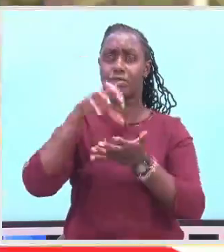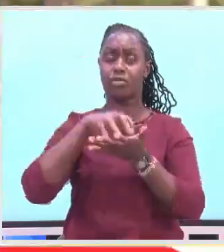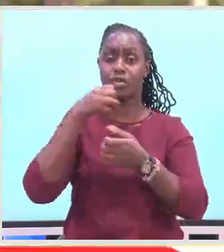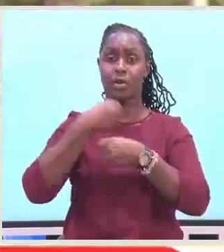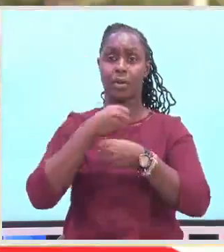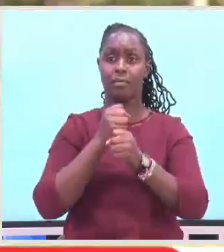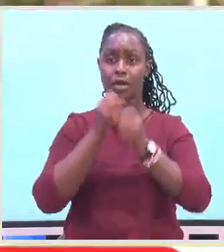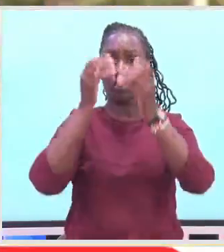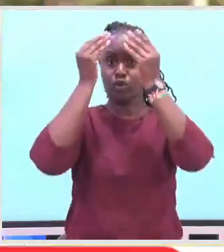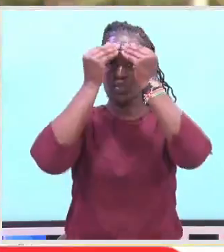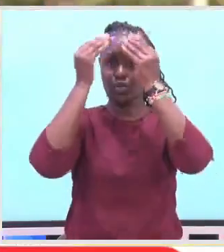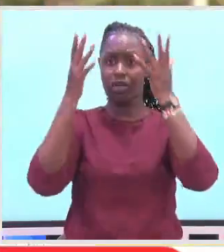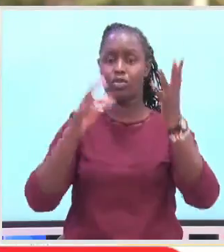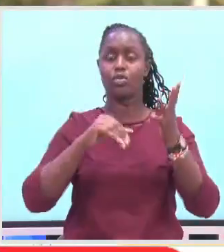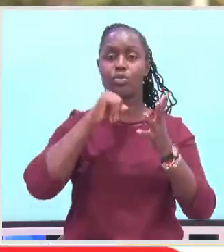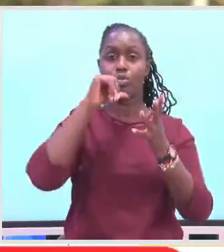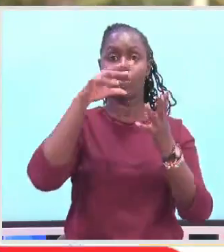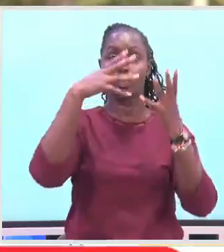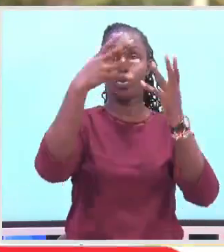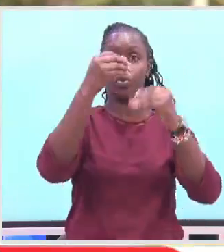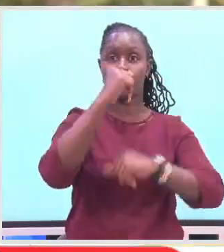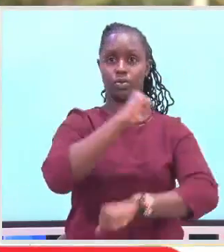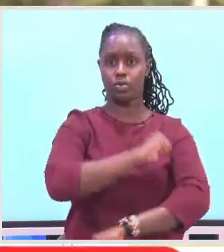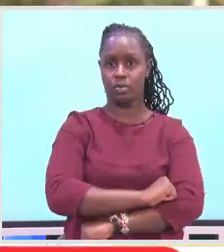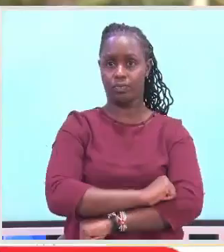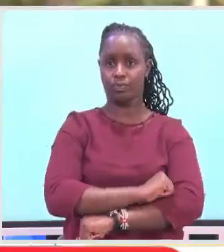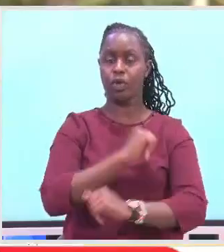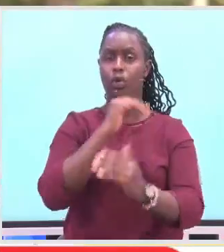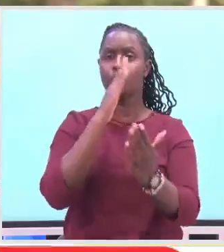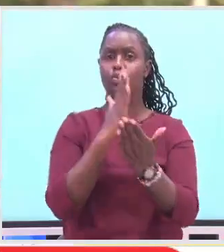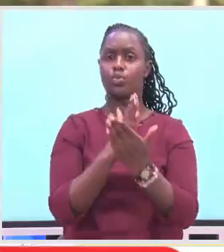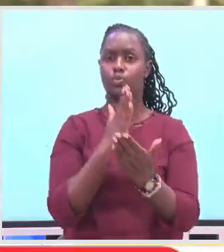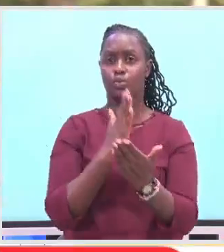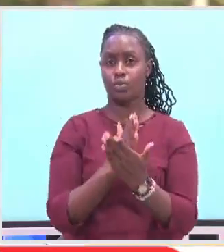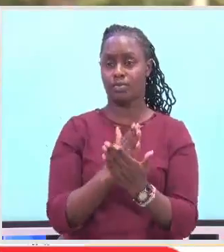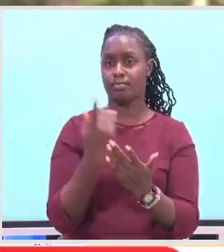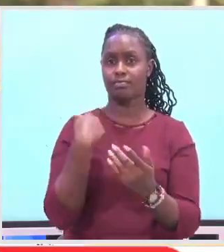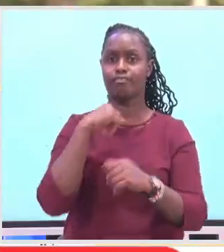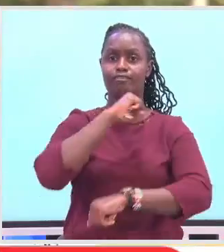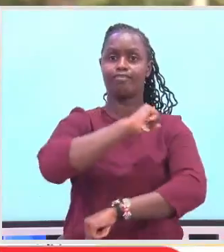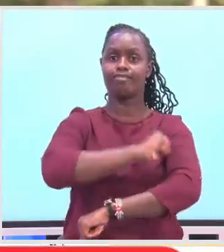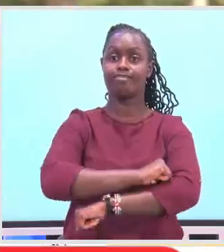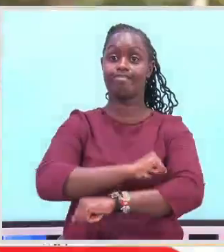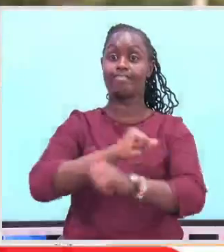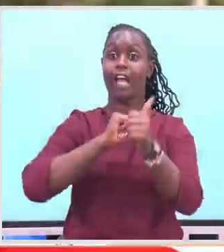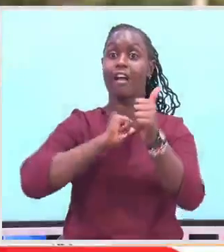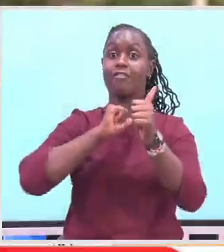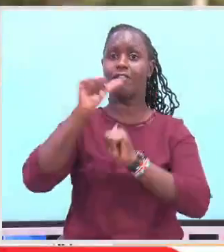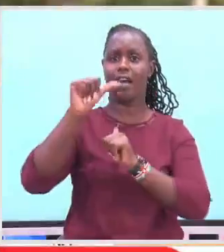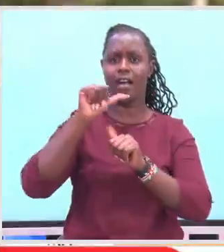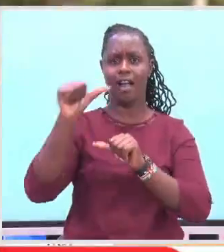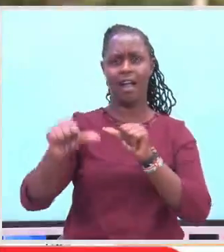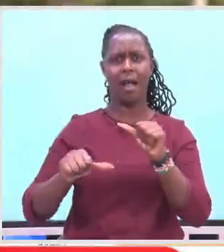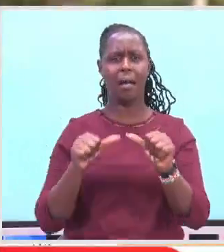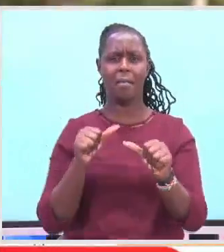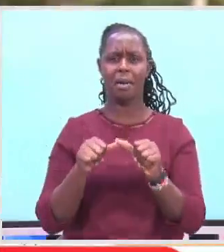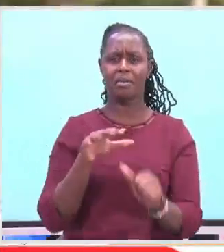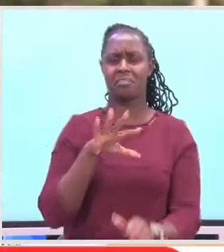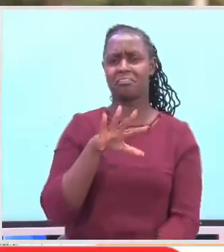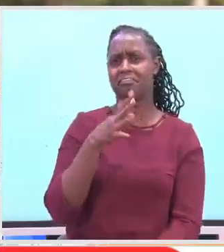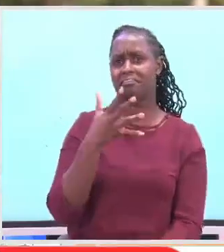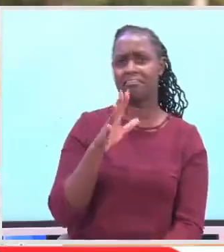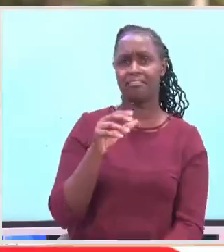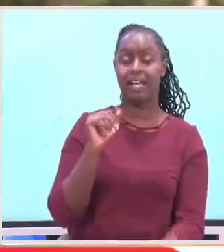education. Mali hapa, tunaona shule ni mbali sana, kilometer, almost kilometer